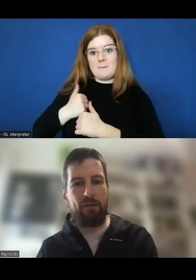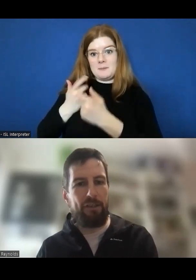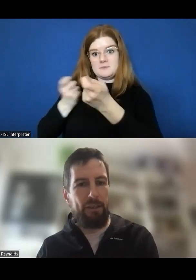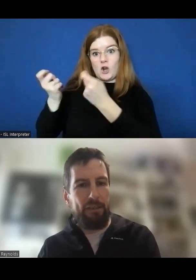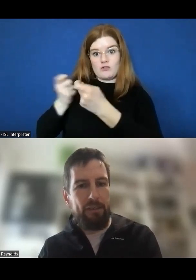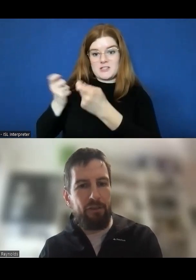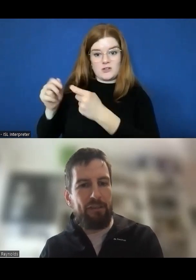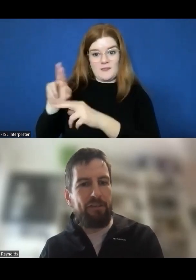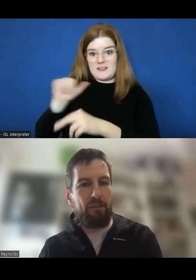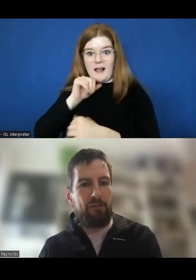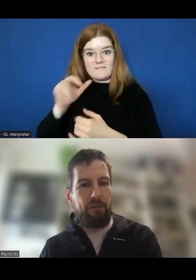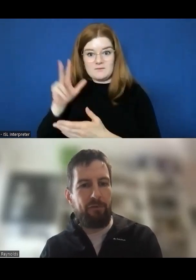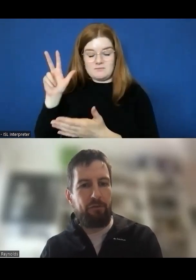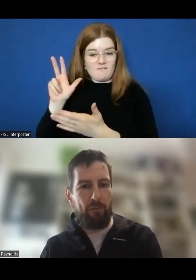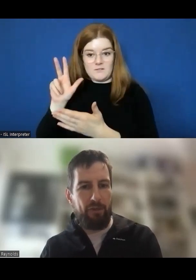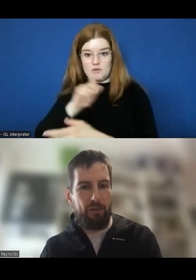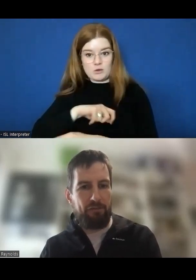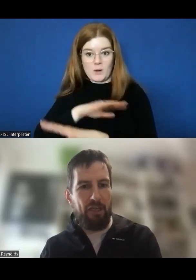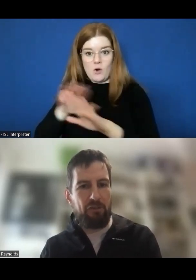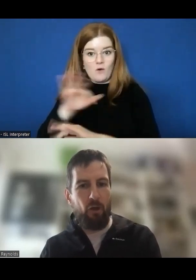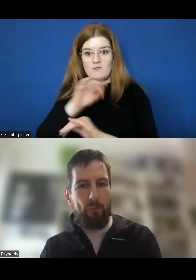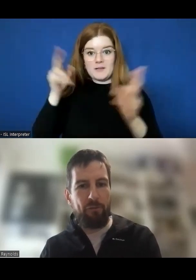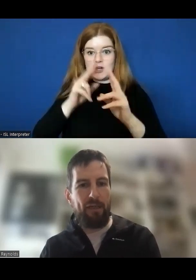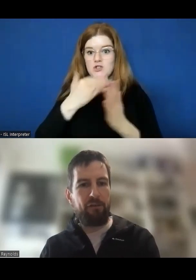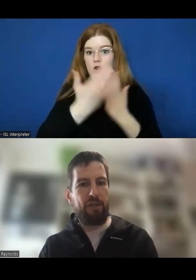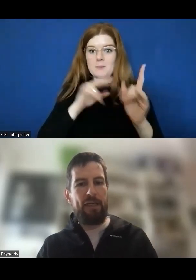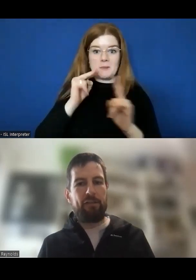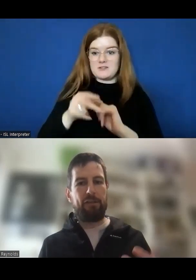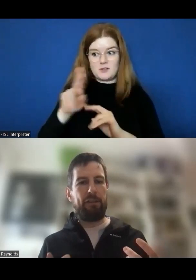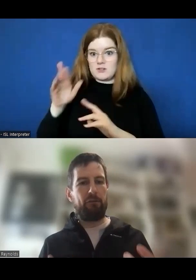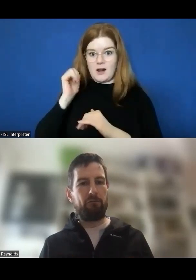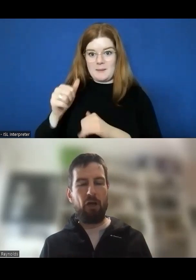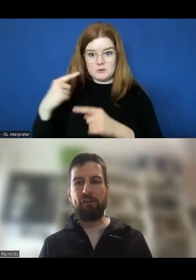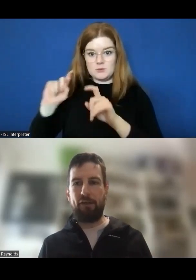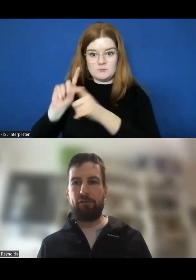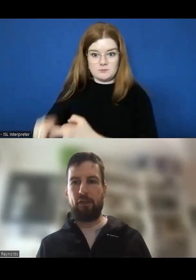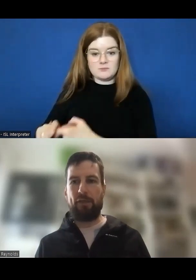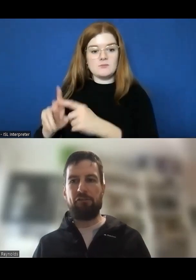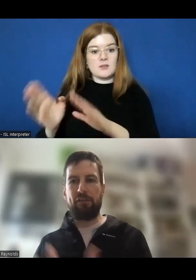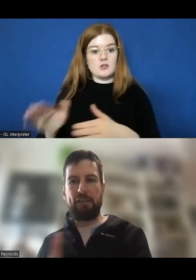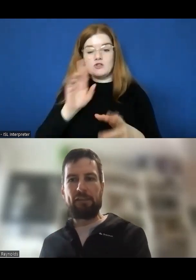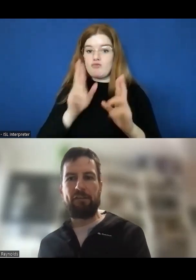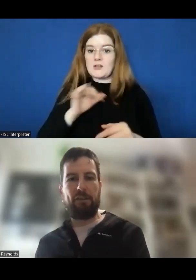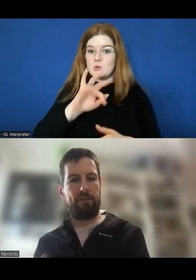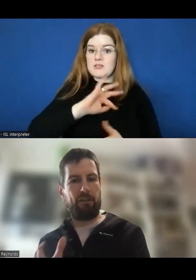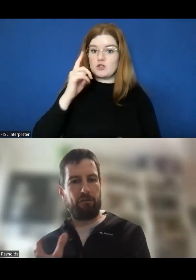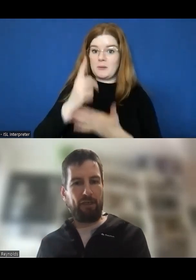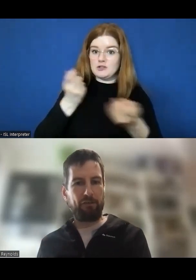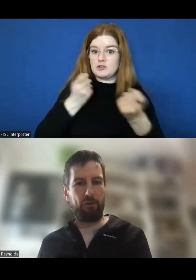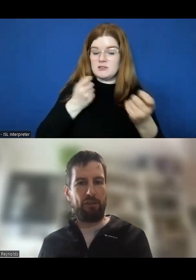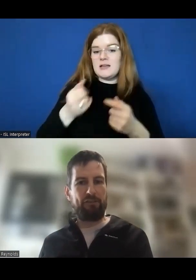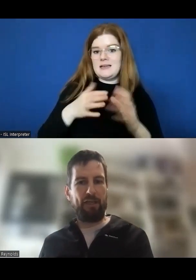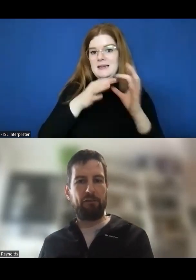doesn't have any validity or legitimacy from an international law perspective. The right to self-determination is linked to the idea